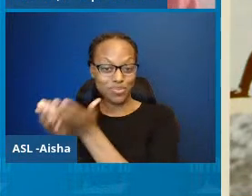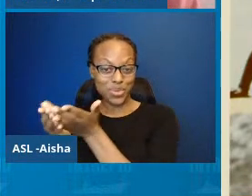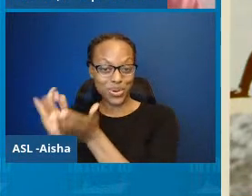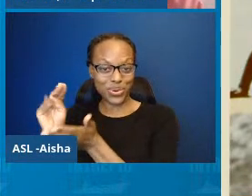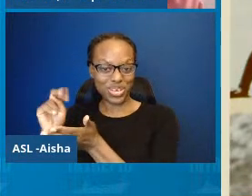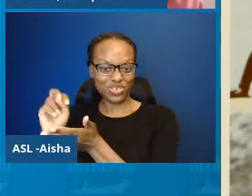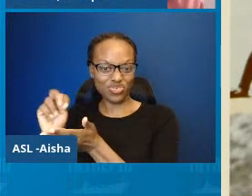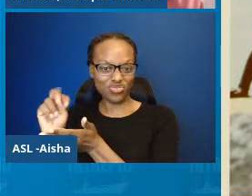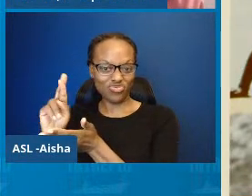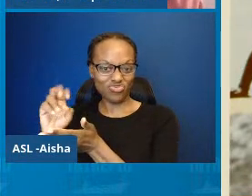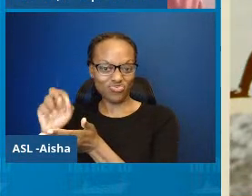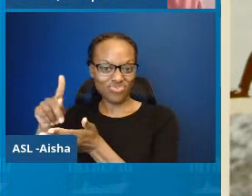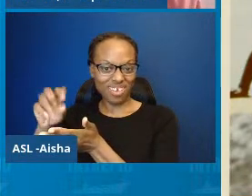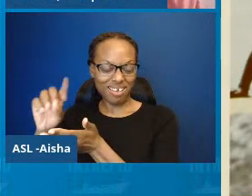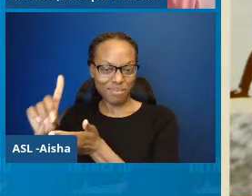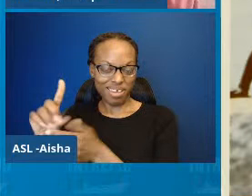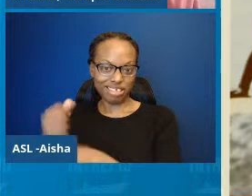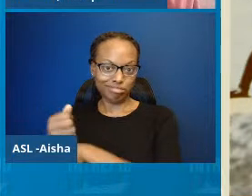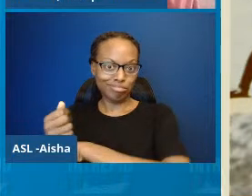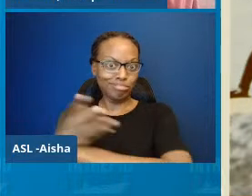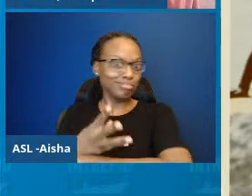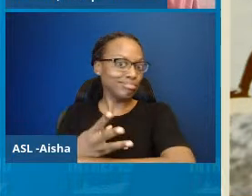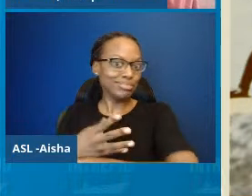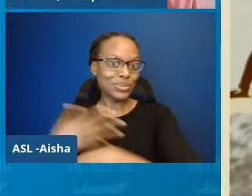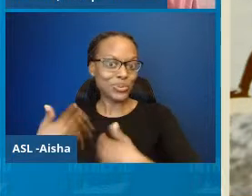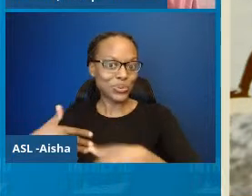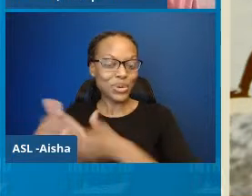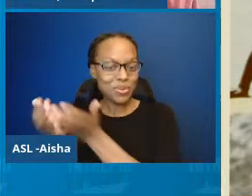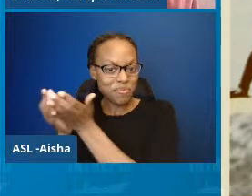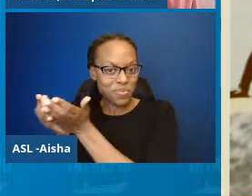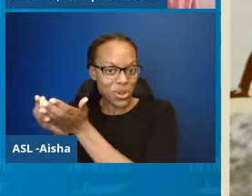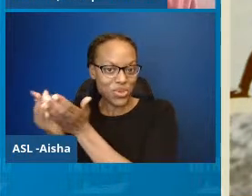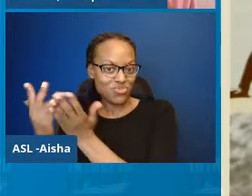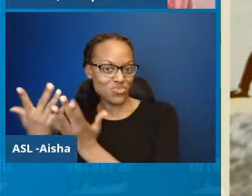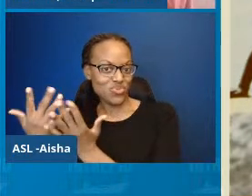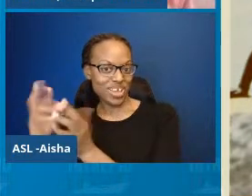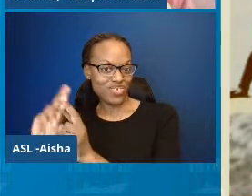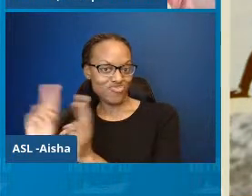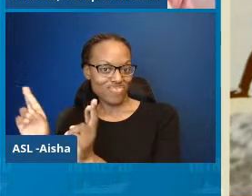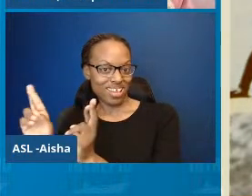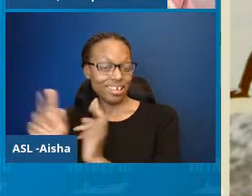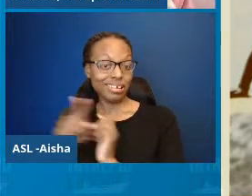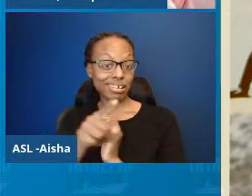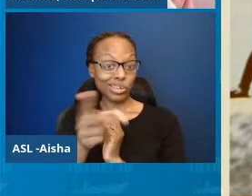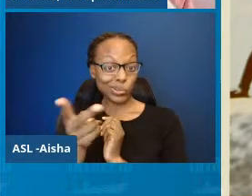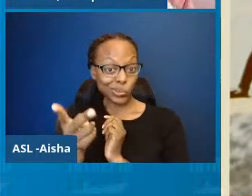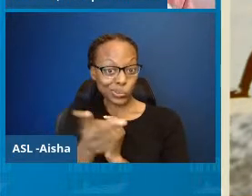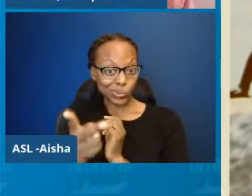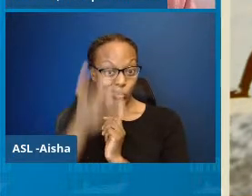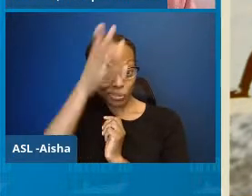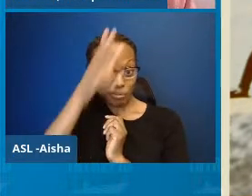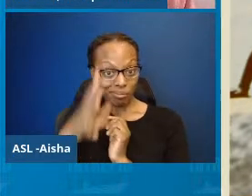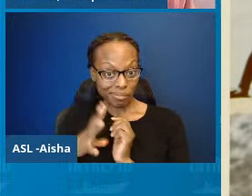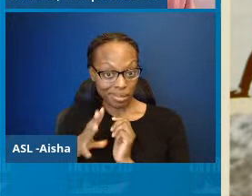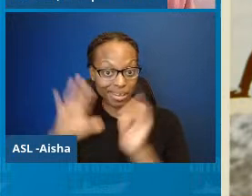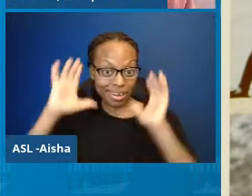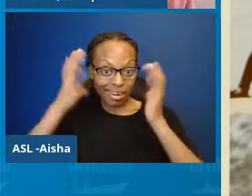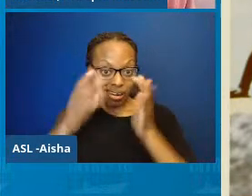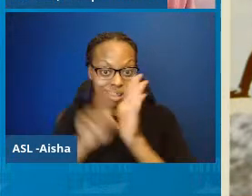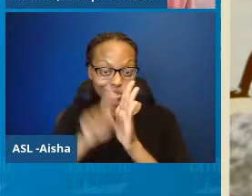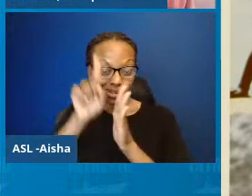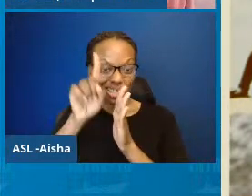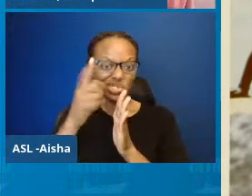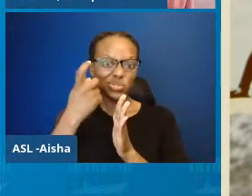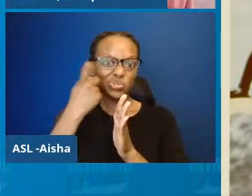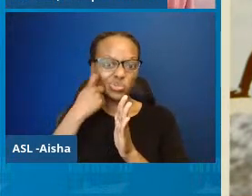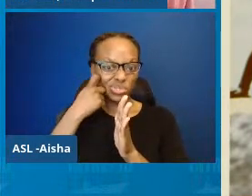very powerful as it's waiting to retrieve 2 astronauts that splash down. You can